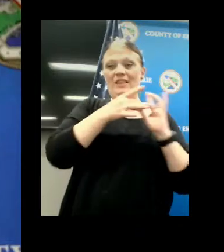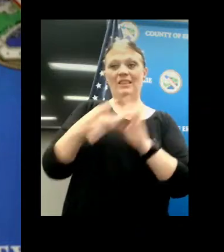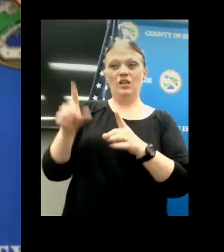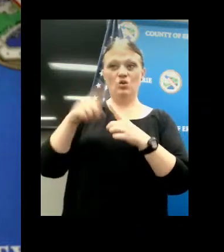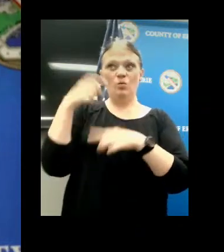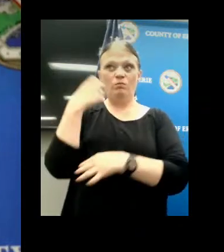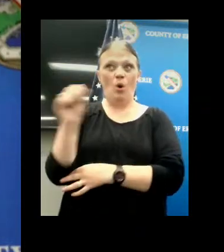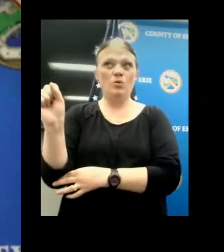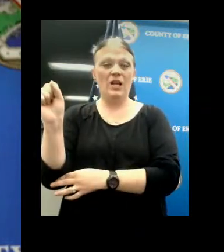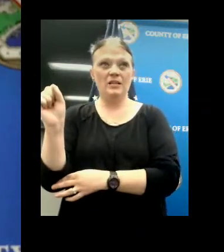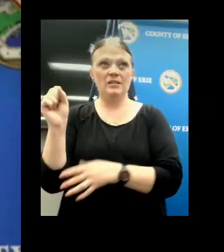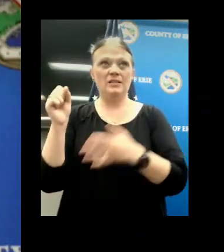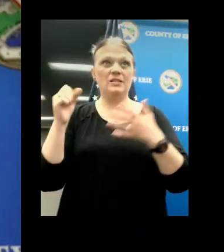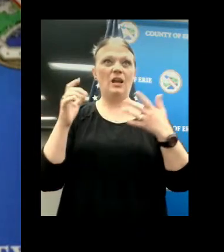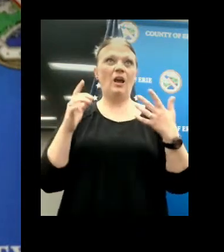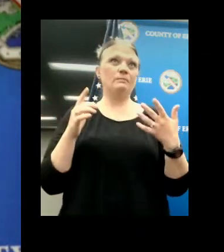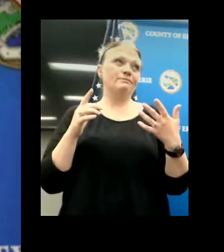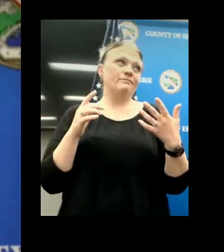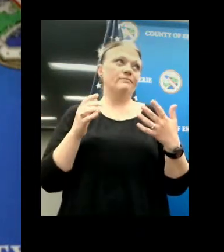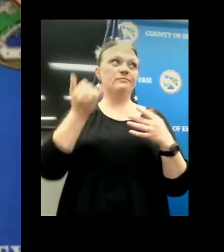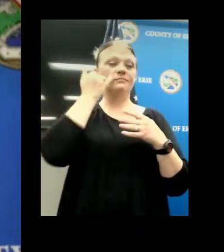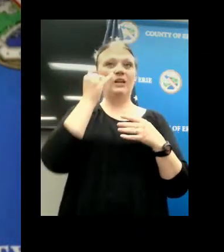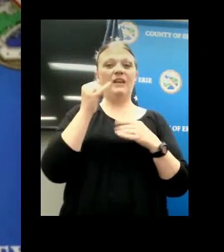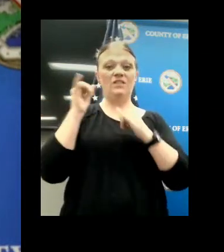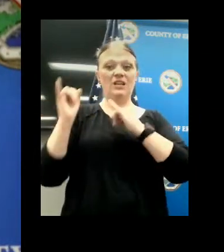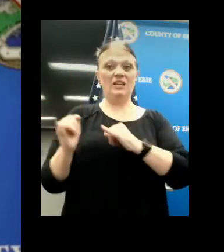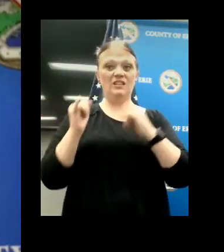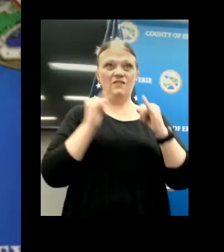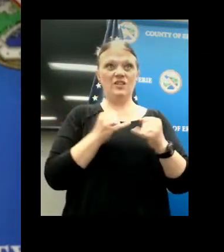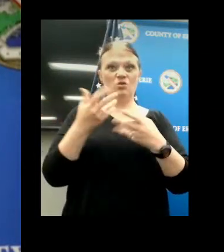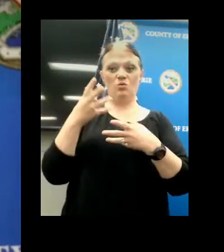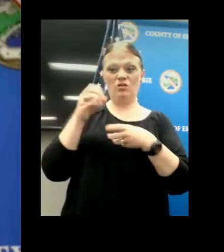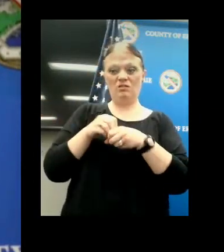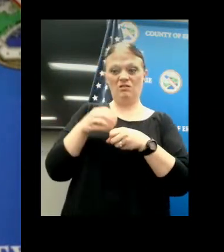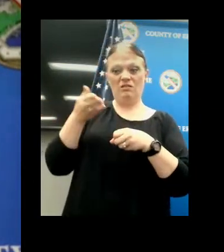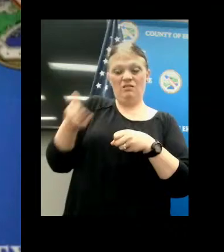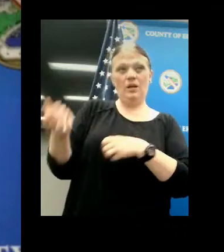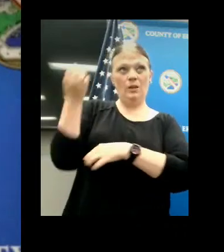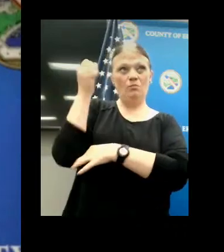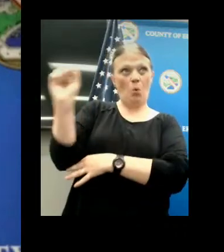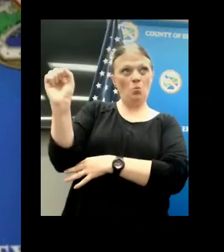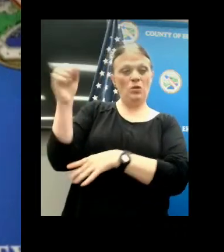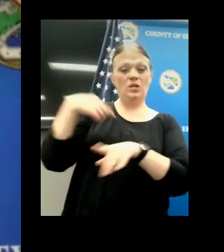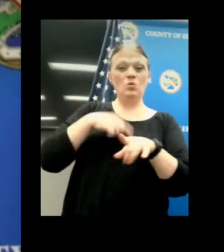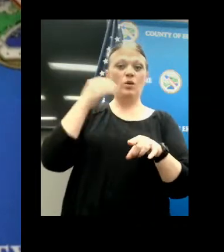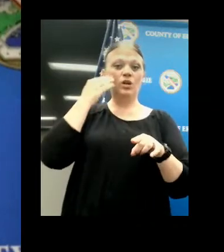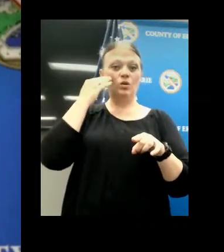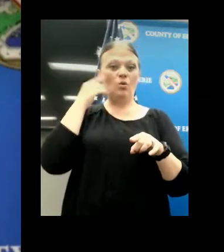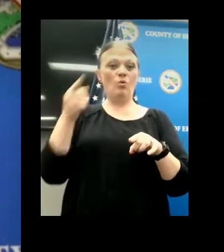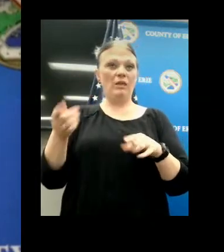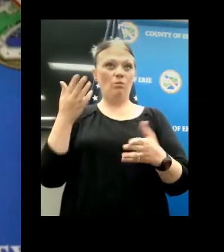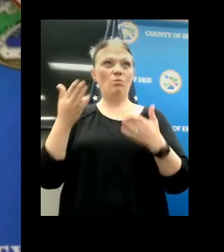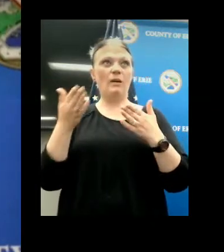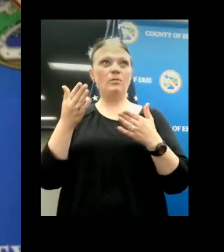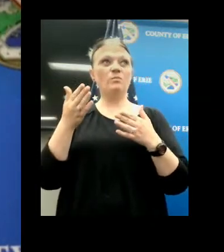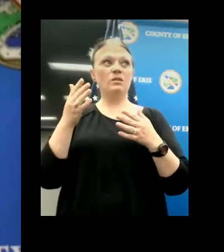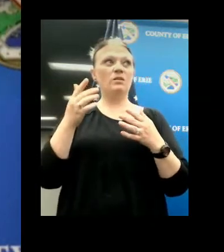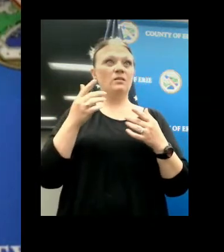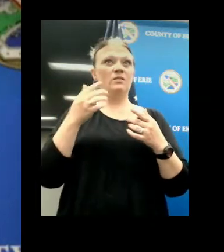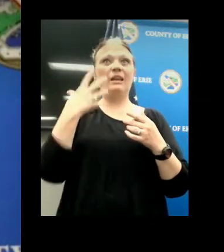linked to the protests. And even if individuals were in the protests, we know that they were probably other